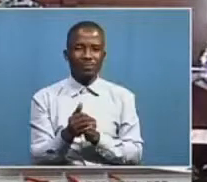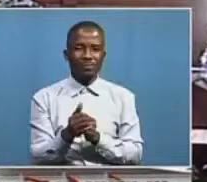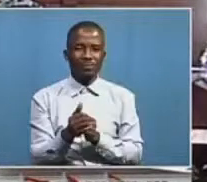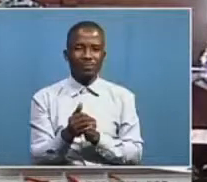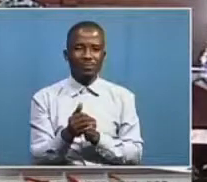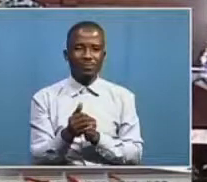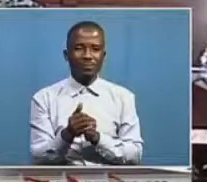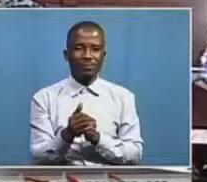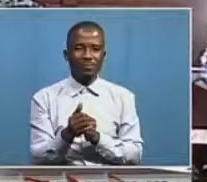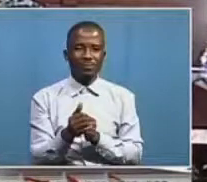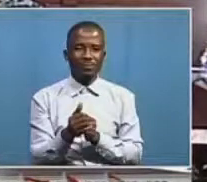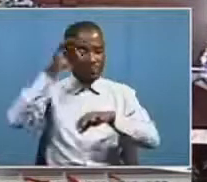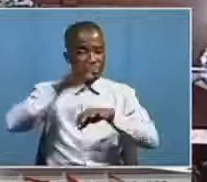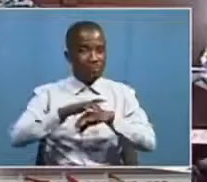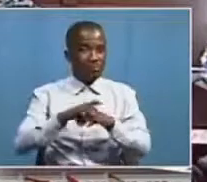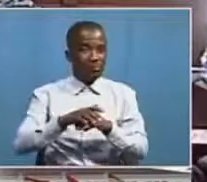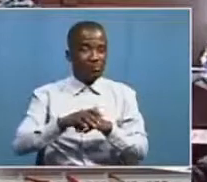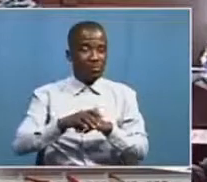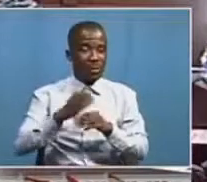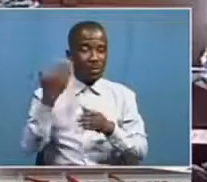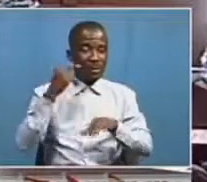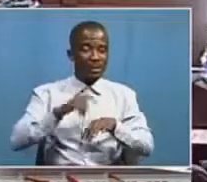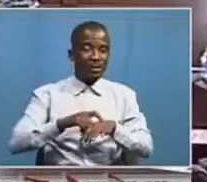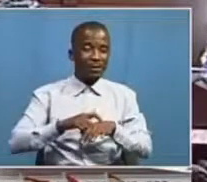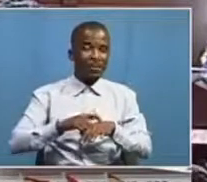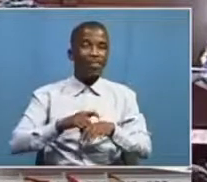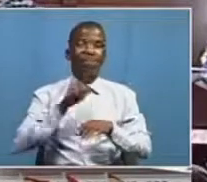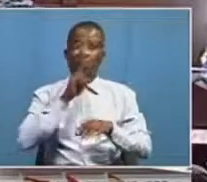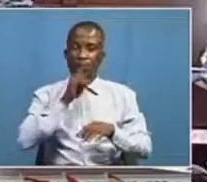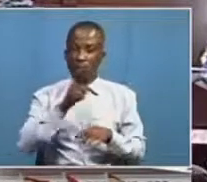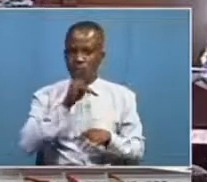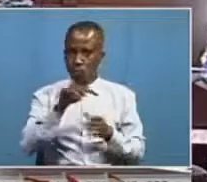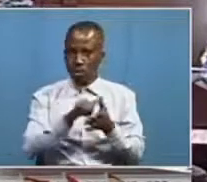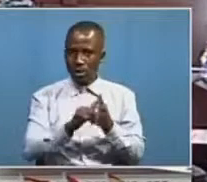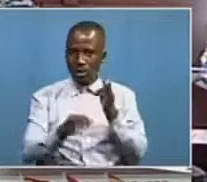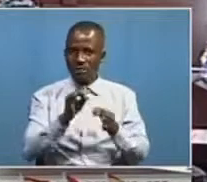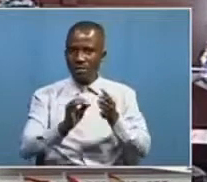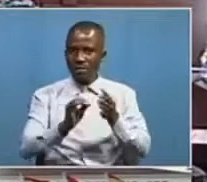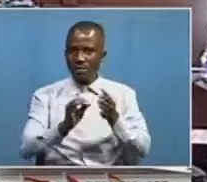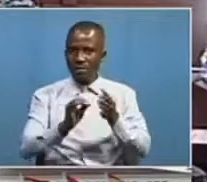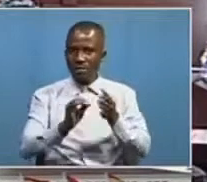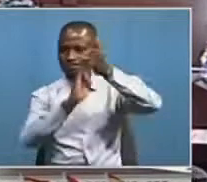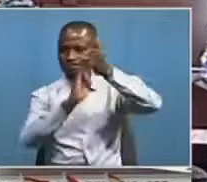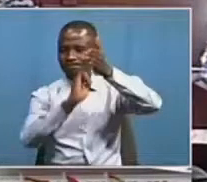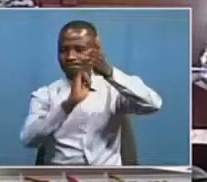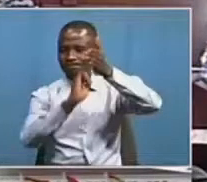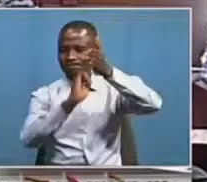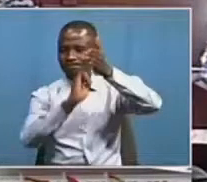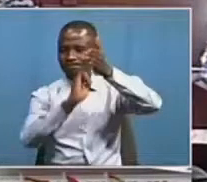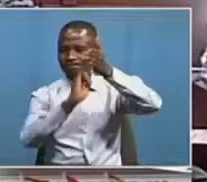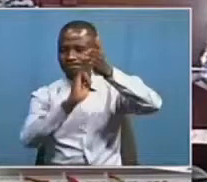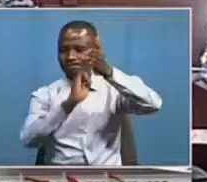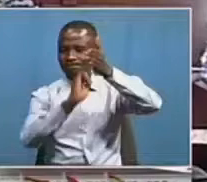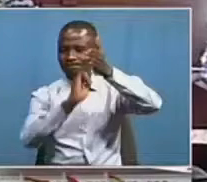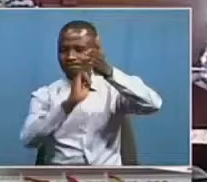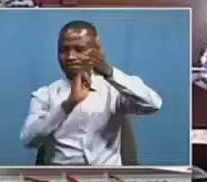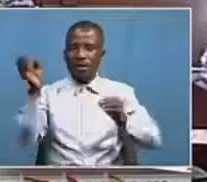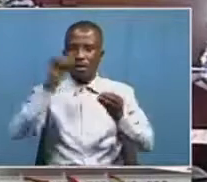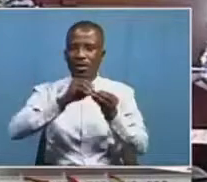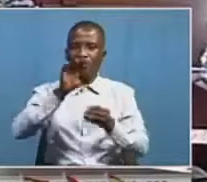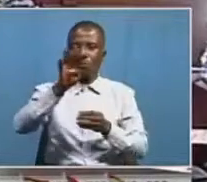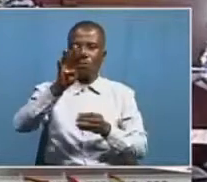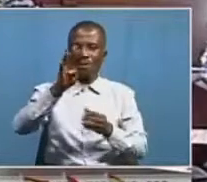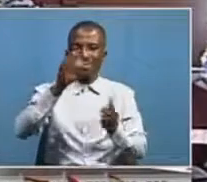was merely being evasive, since it is obvious that if you take away the alleged padded votes of